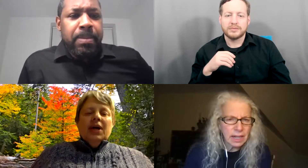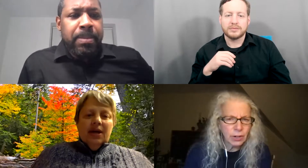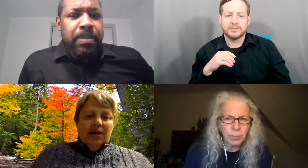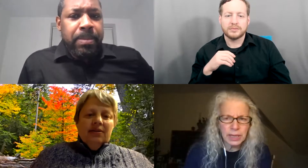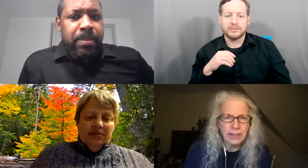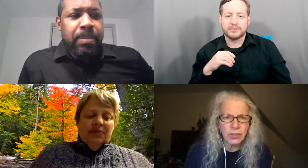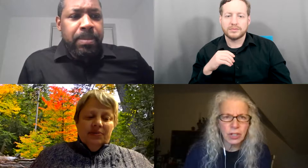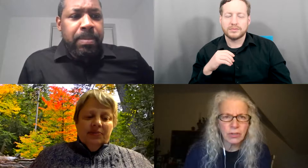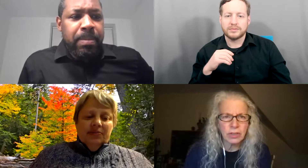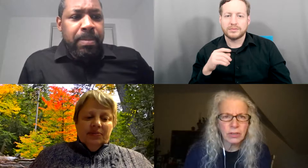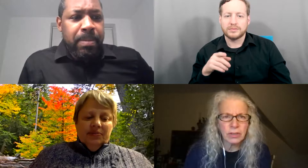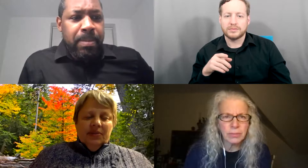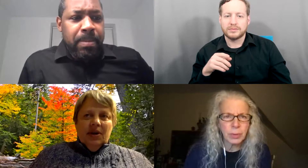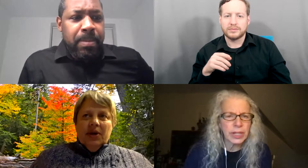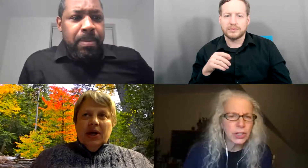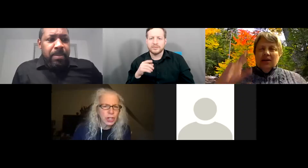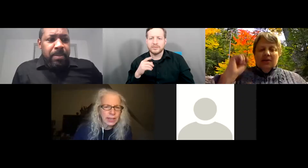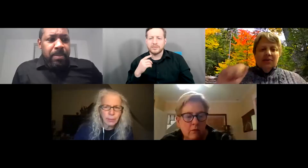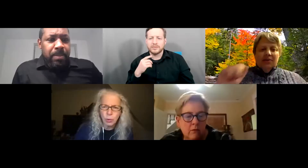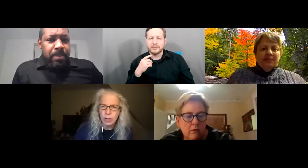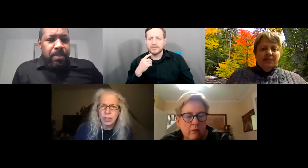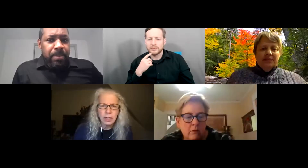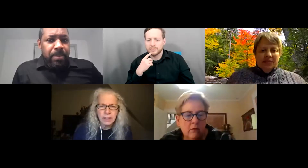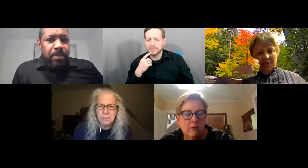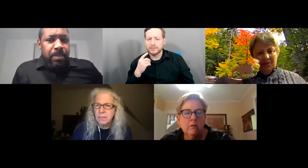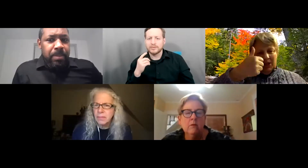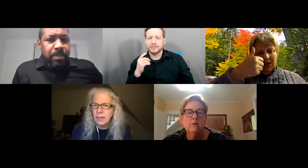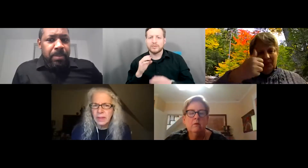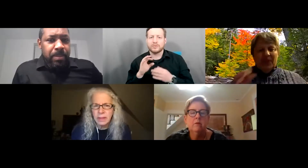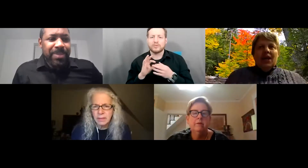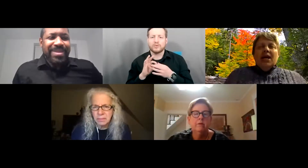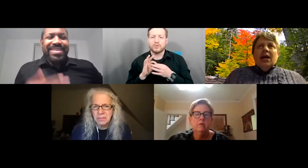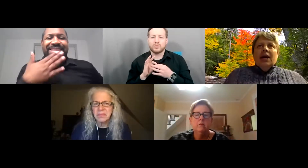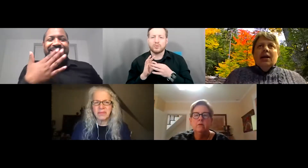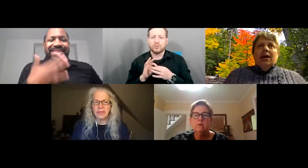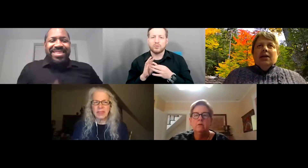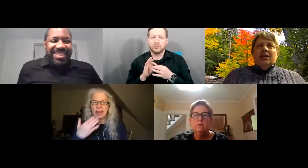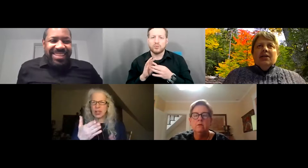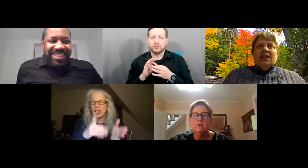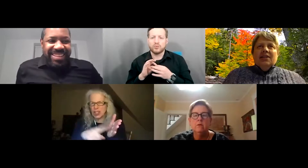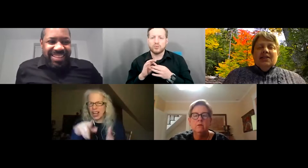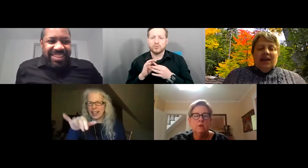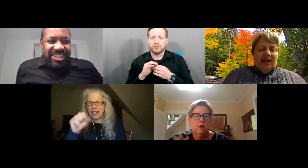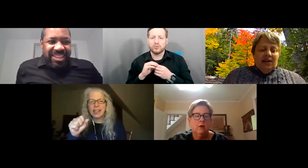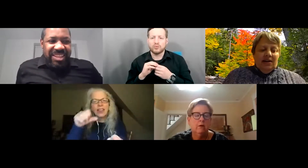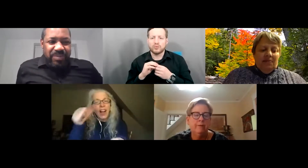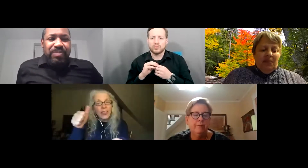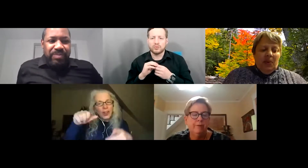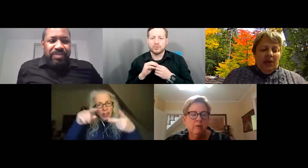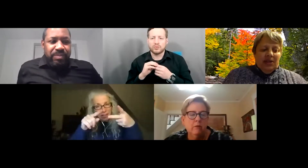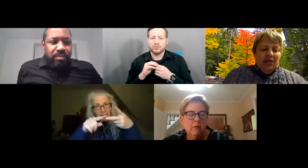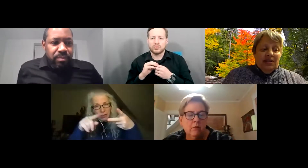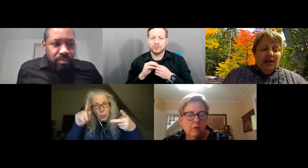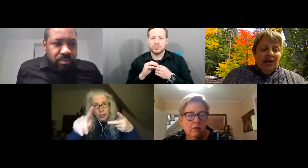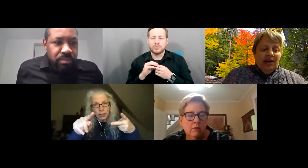Okay, I don't believe so, but we can check that more. that'd be good. And the second